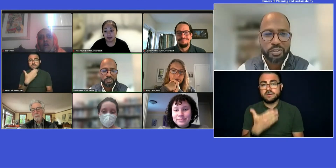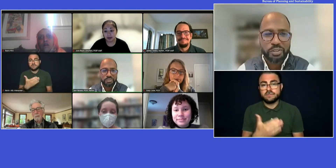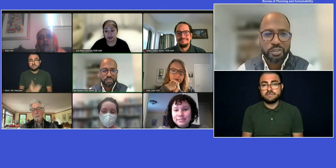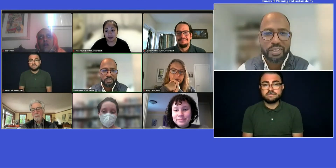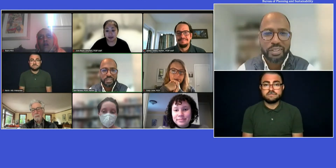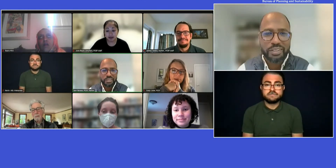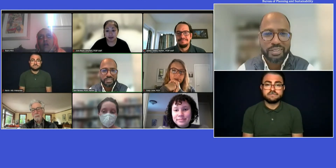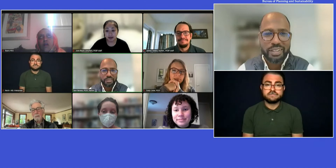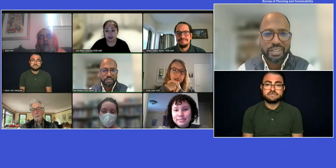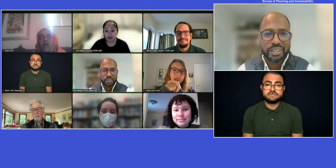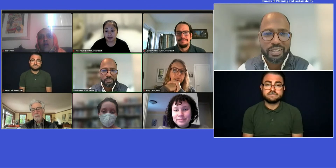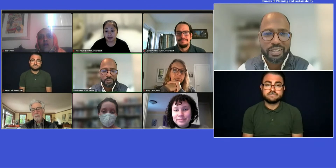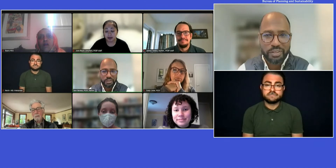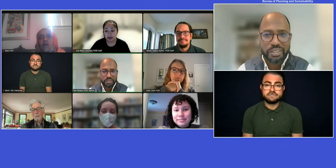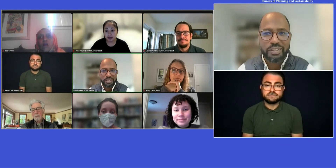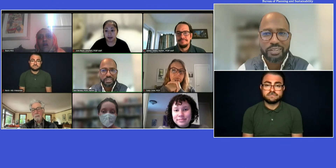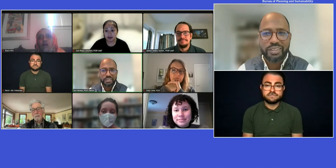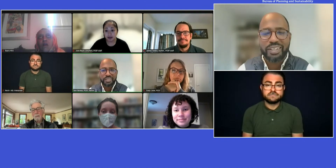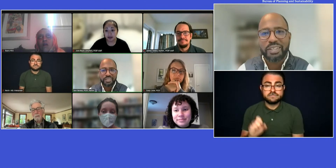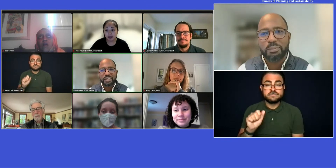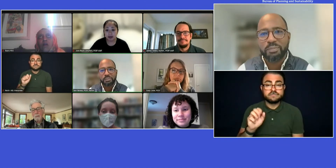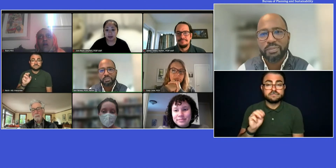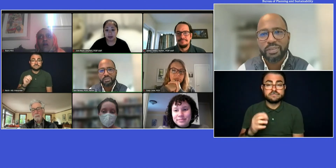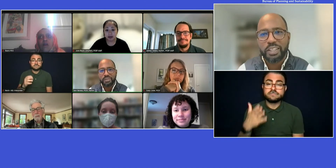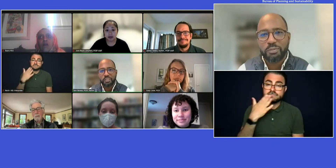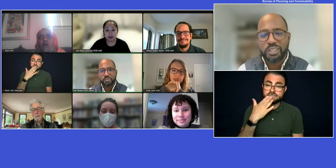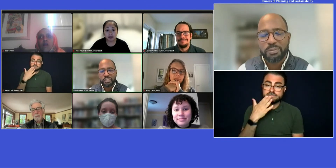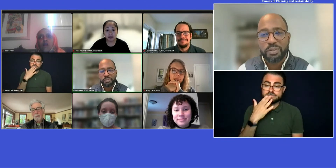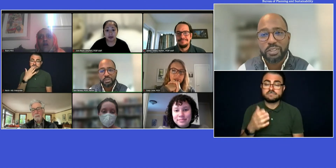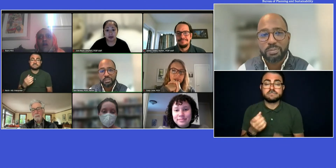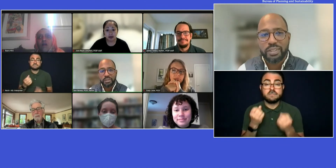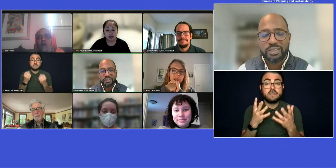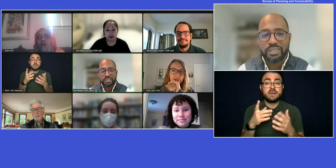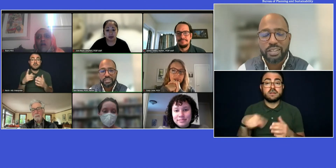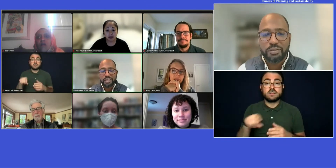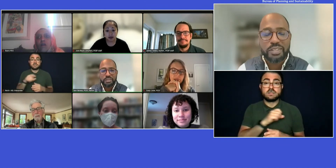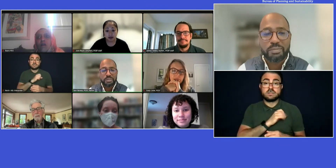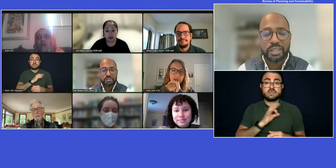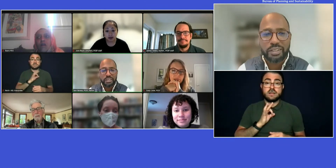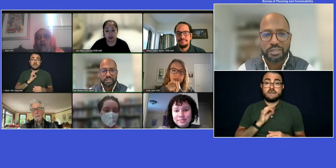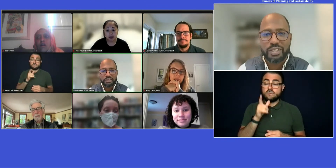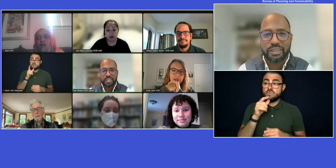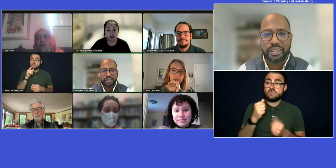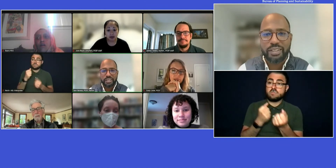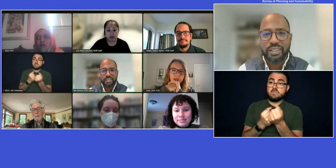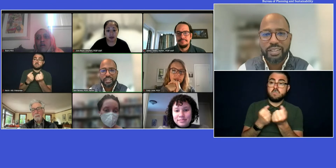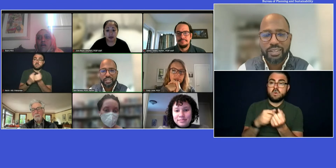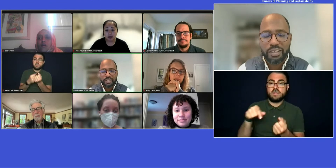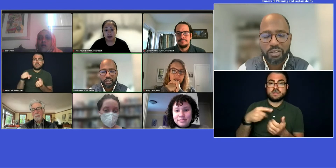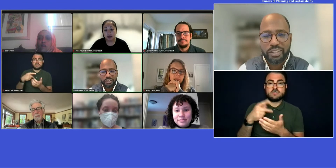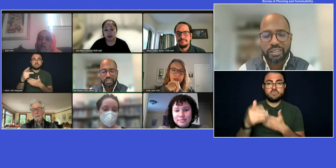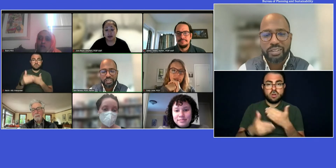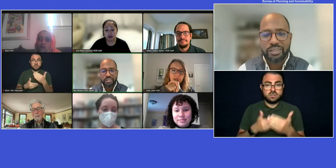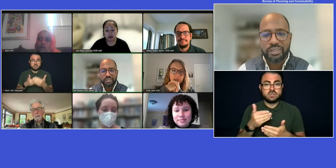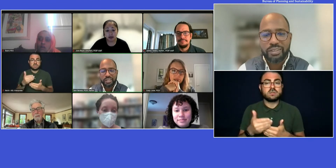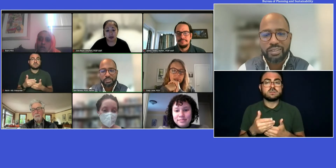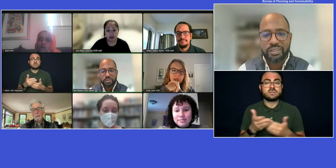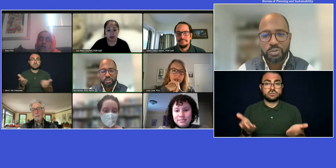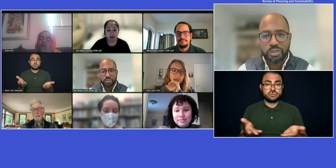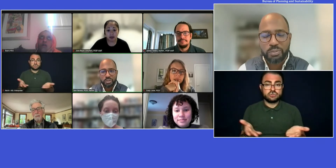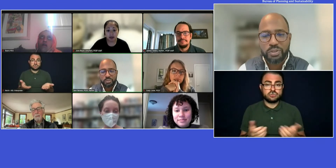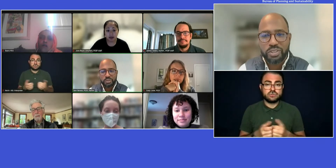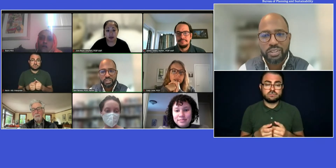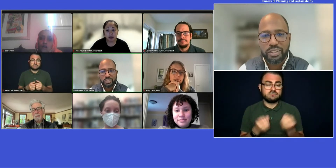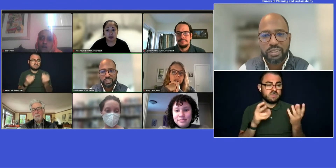Thank you so much. Many of the staff are here that have been supporting this process, and obviously many others that aren't